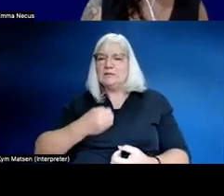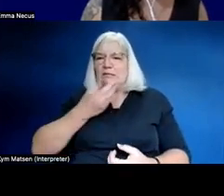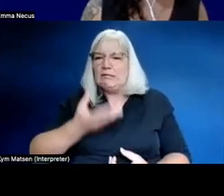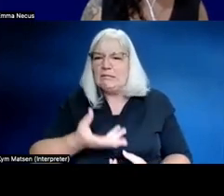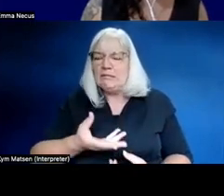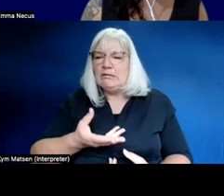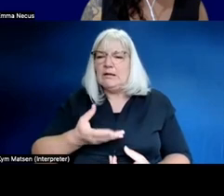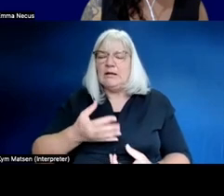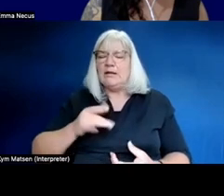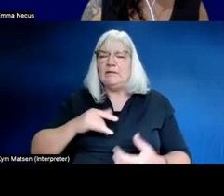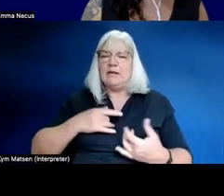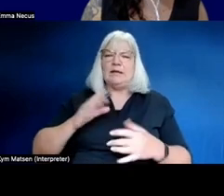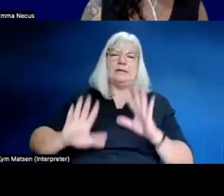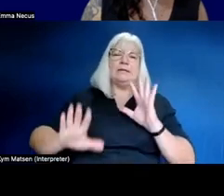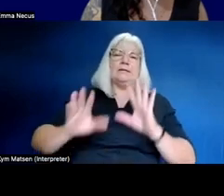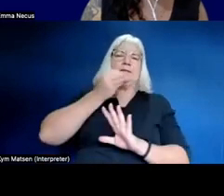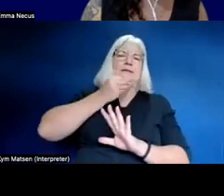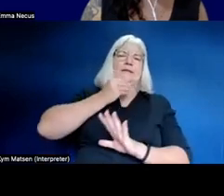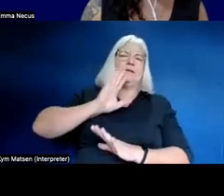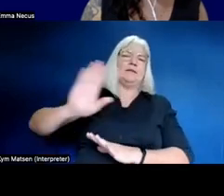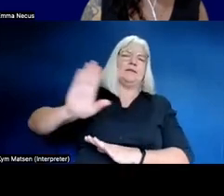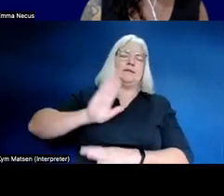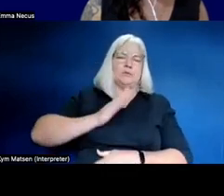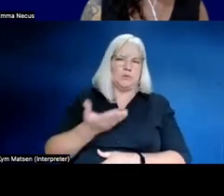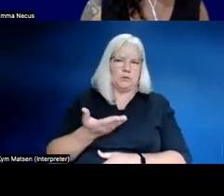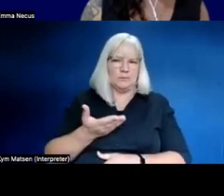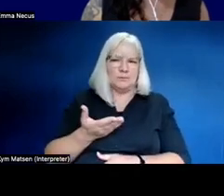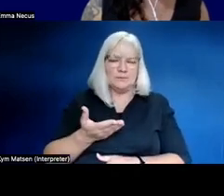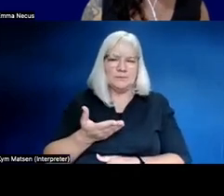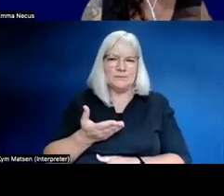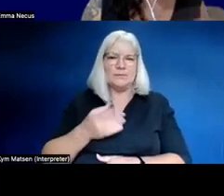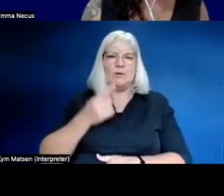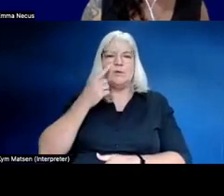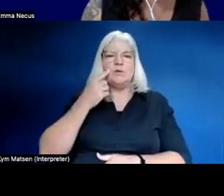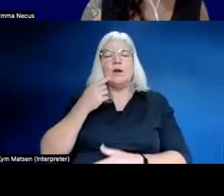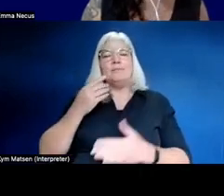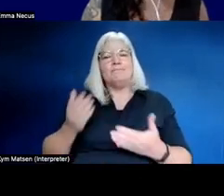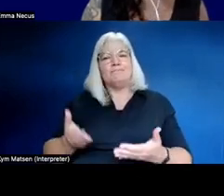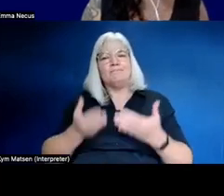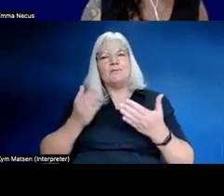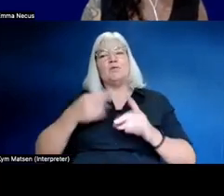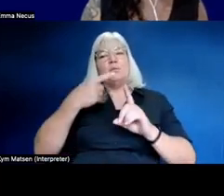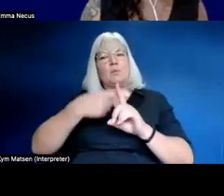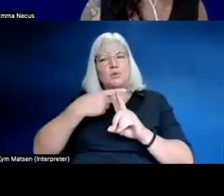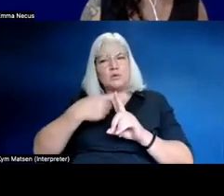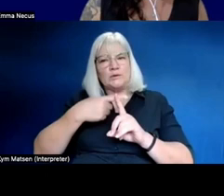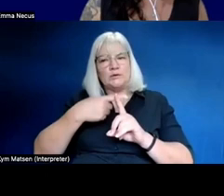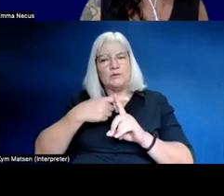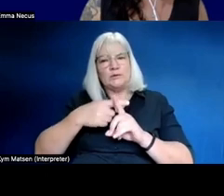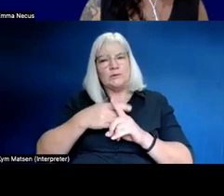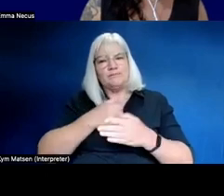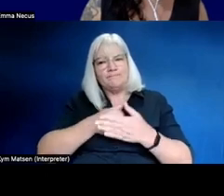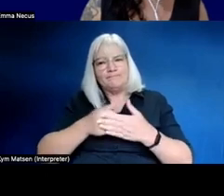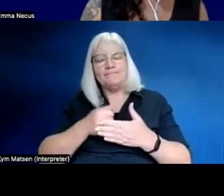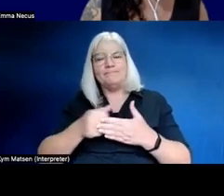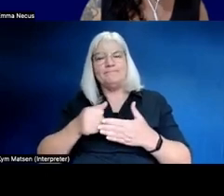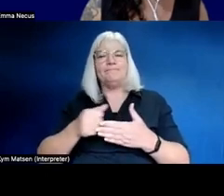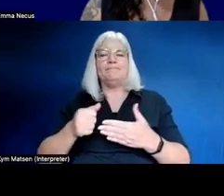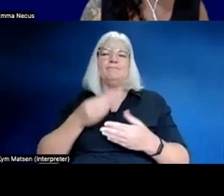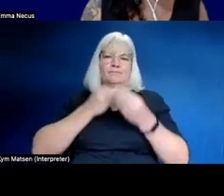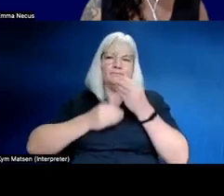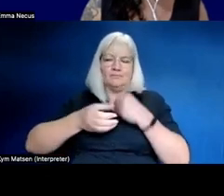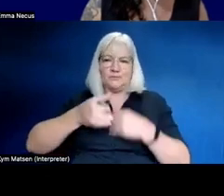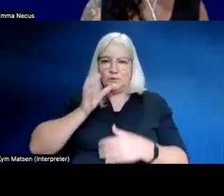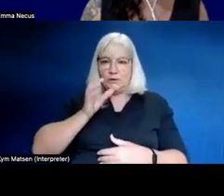something which is uncomfortable and we don't want to do. So we're trying to create new positive patterns. That may include